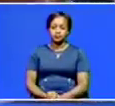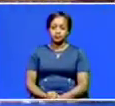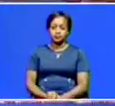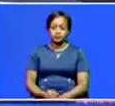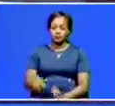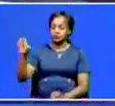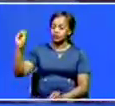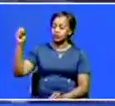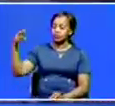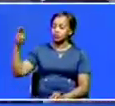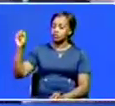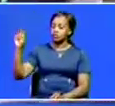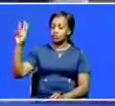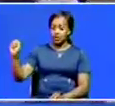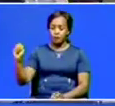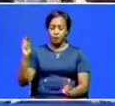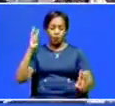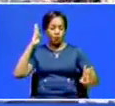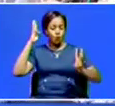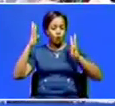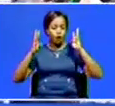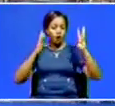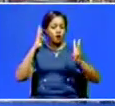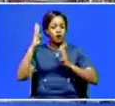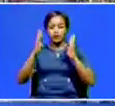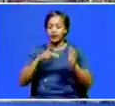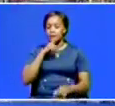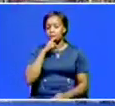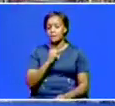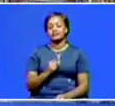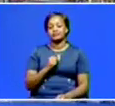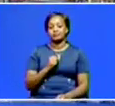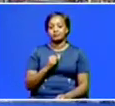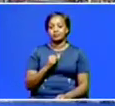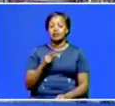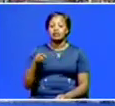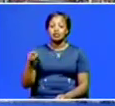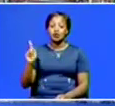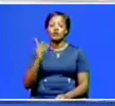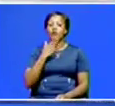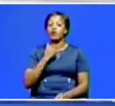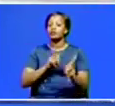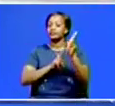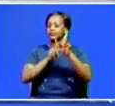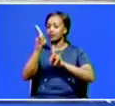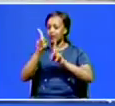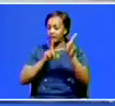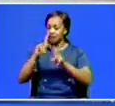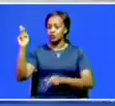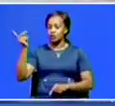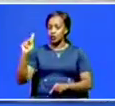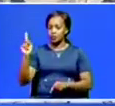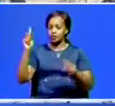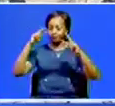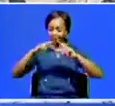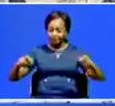Shem Mbiji is a worried man. He had to cut short a trip to travel back to Nairobi to search for 2 of his